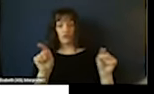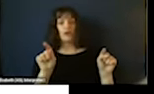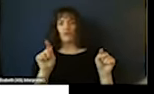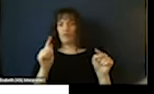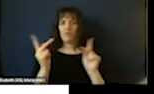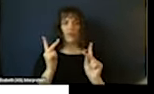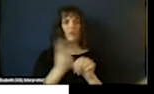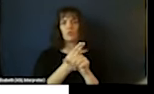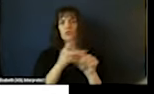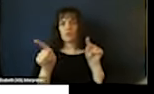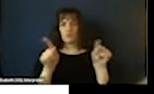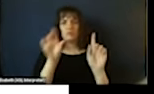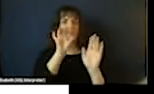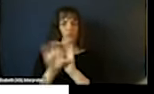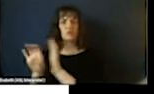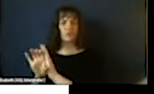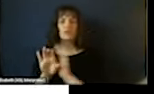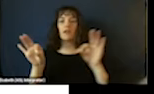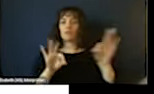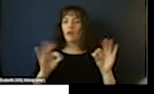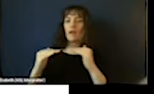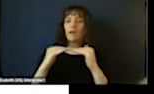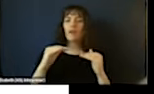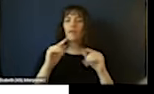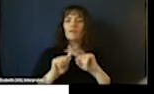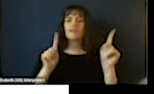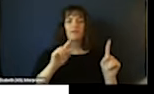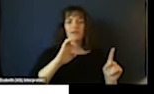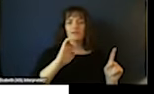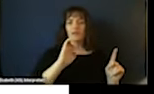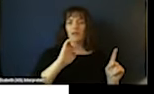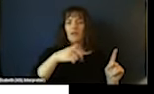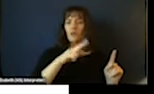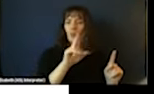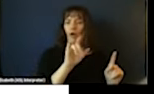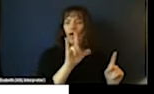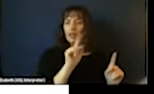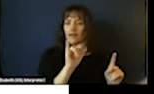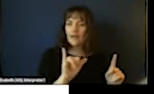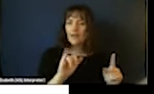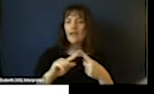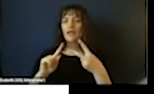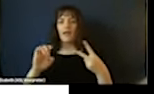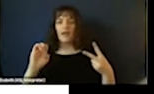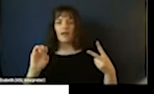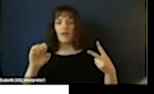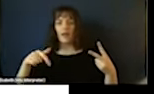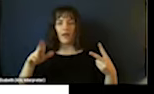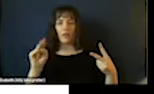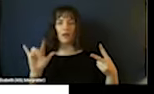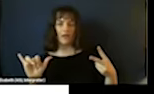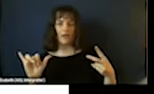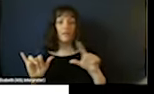and equity. In the left panel of this graphic, there are 3 individuals. Each are standing on one wooden box. In